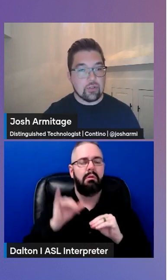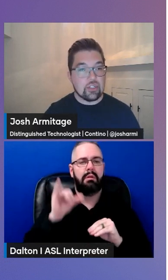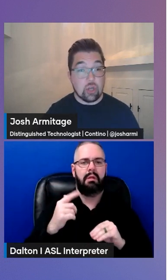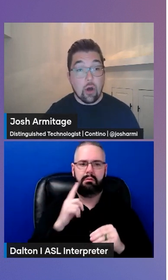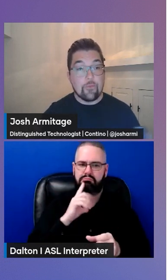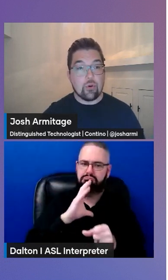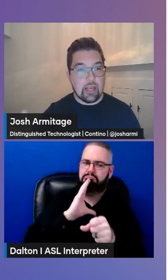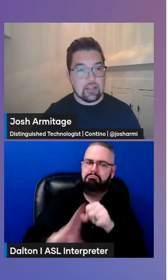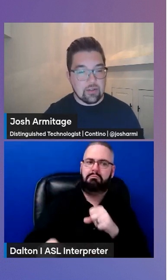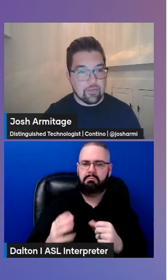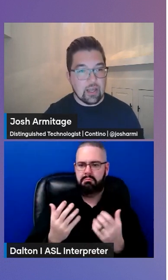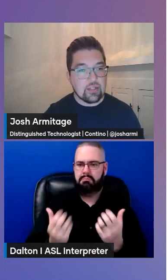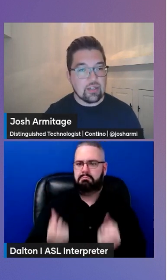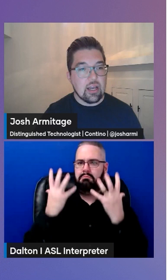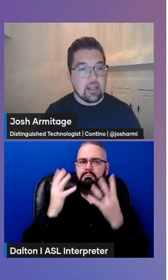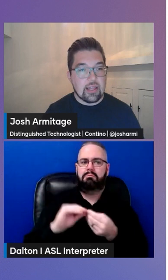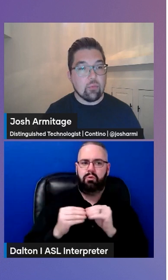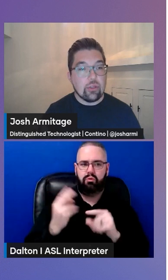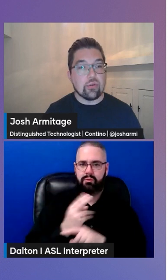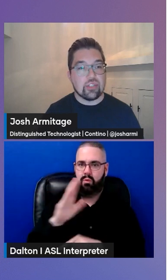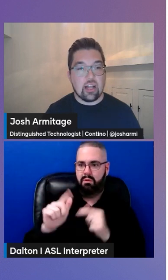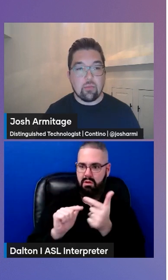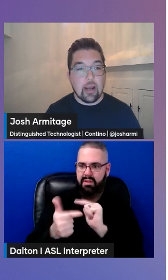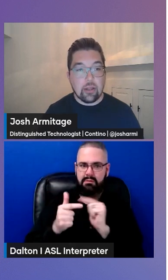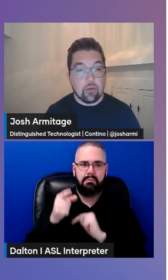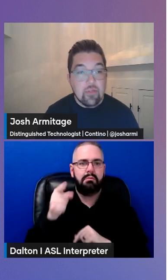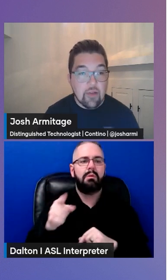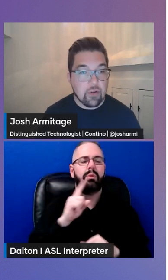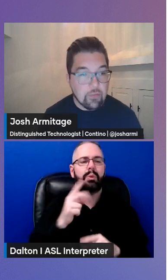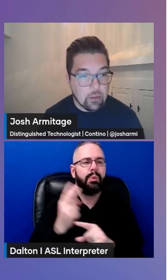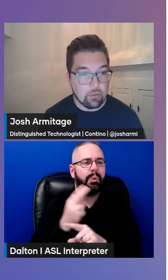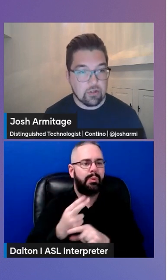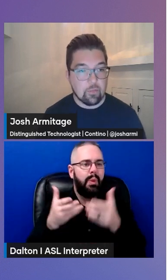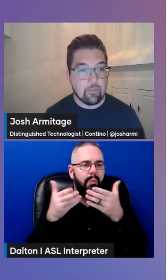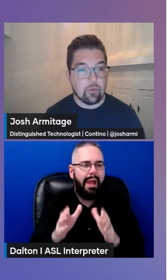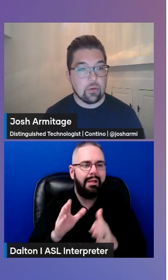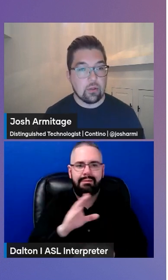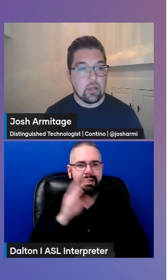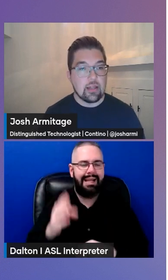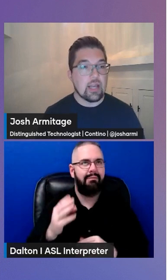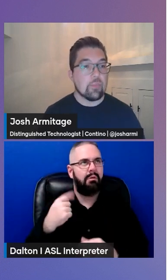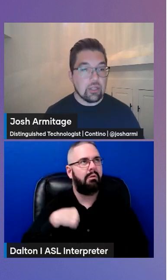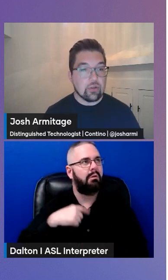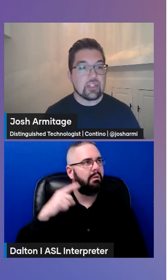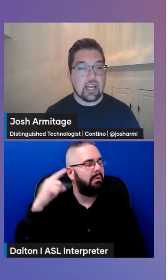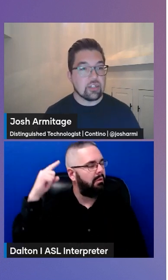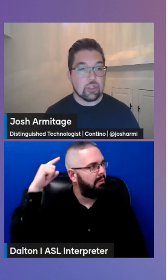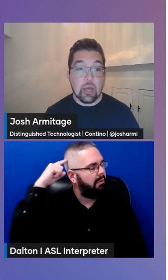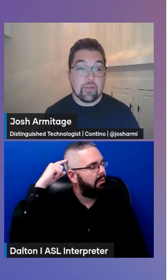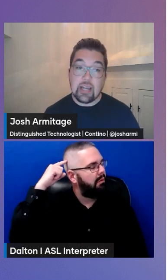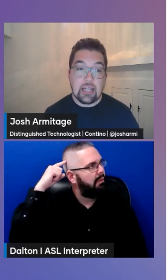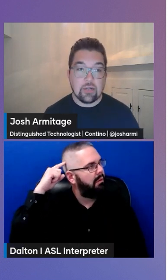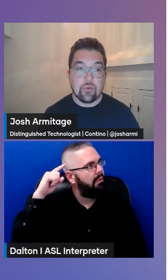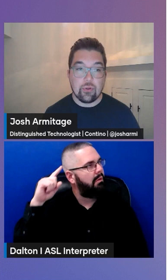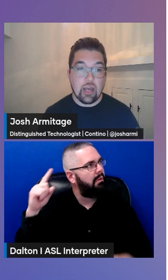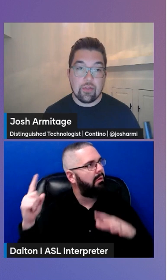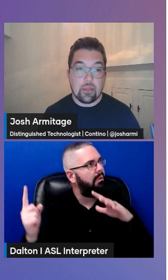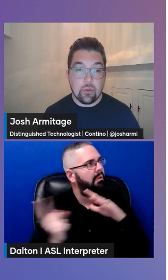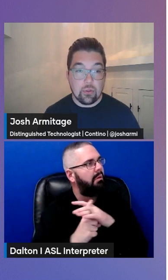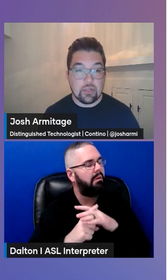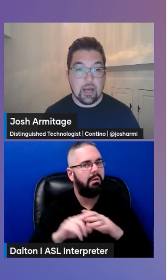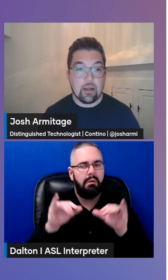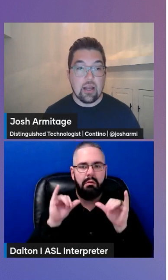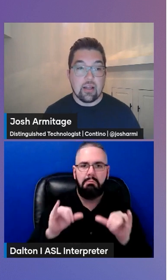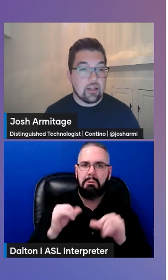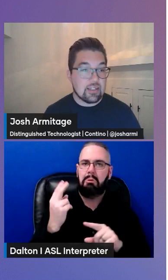of users of your interface, they will use it in a way that you've never even thought of before. There will be use cases you haven't catered for, that you haven't